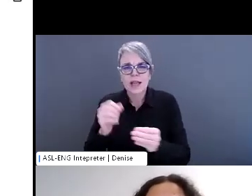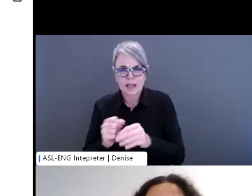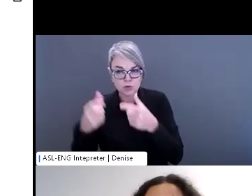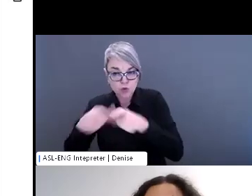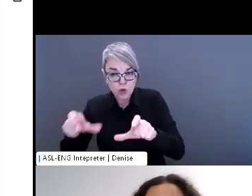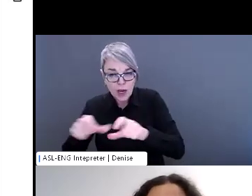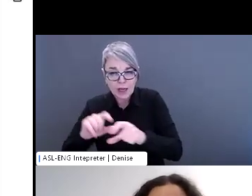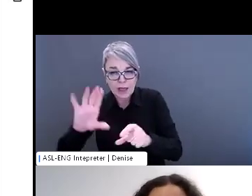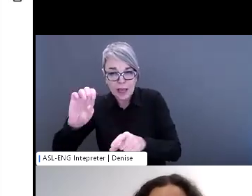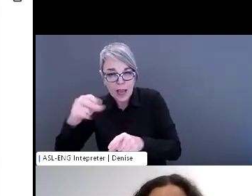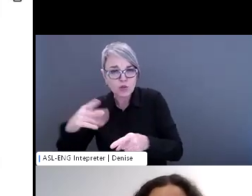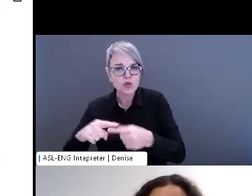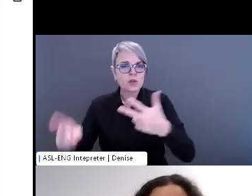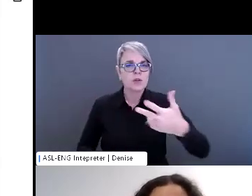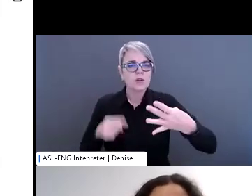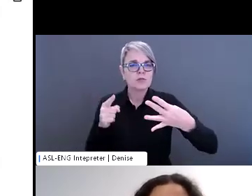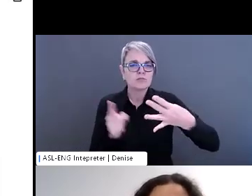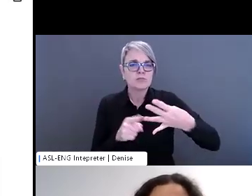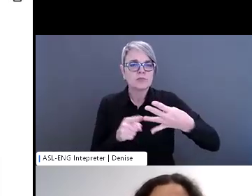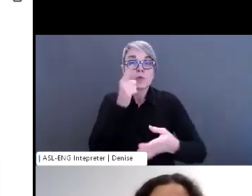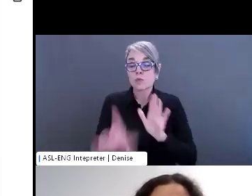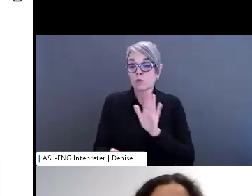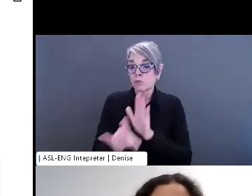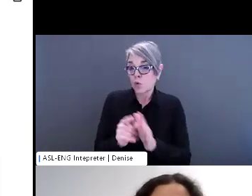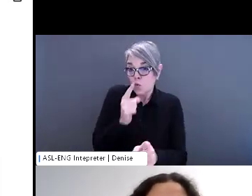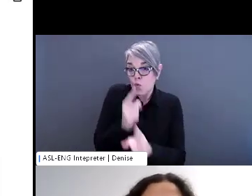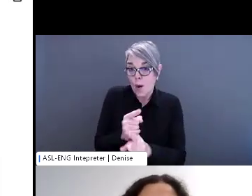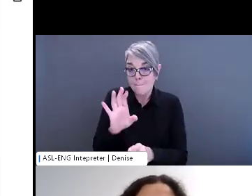in your daily life and online. Okay.